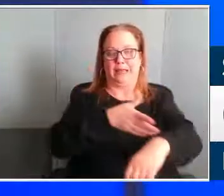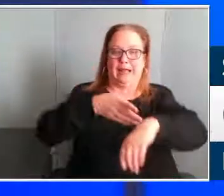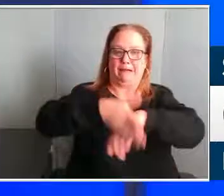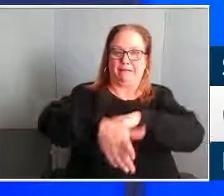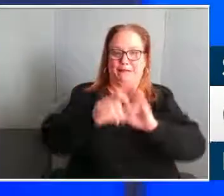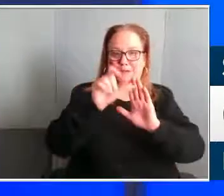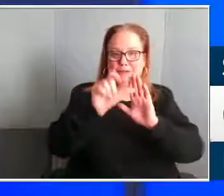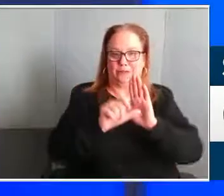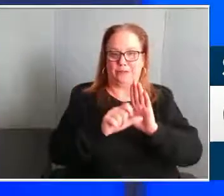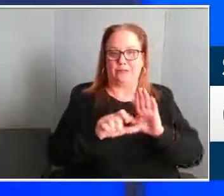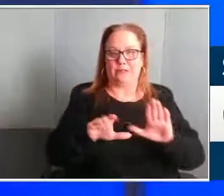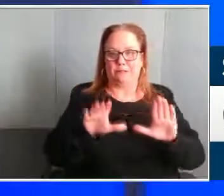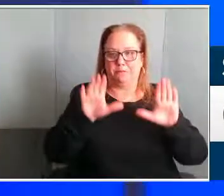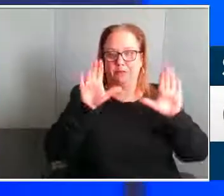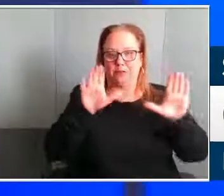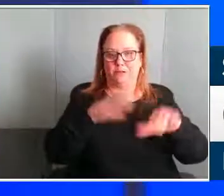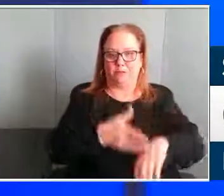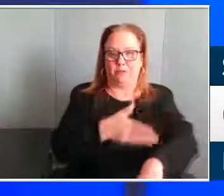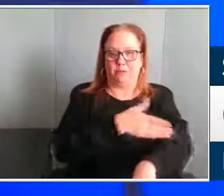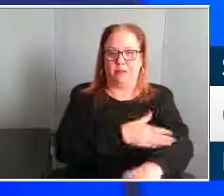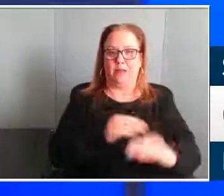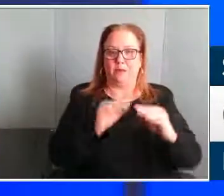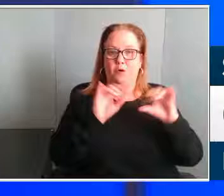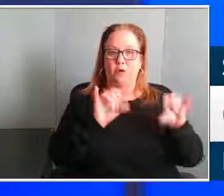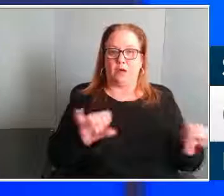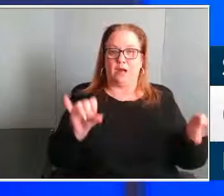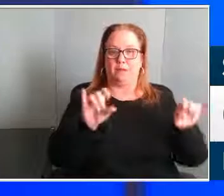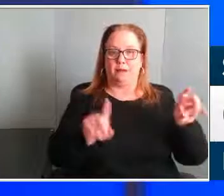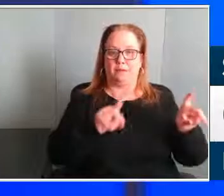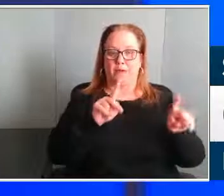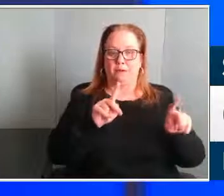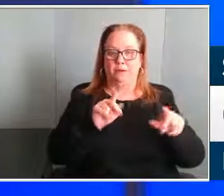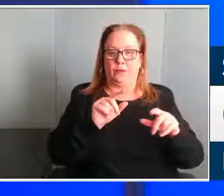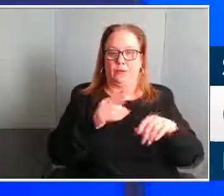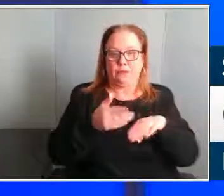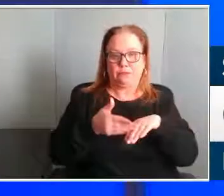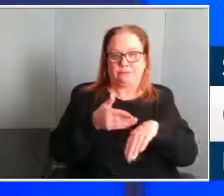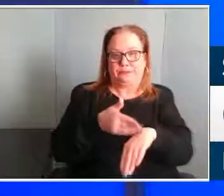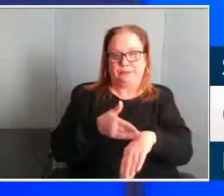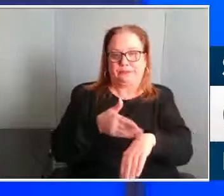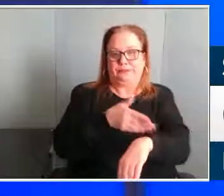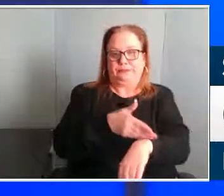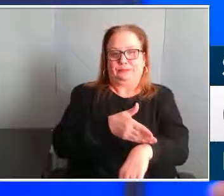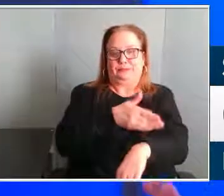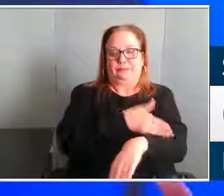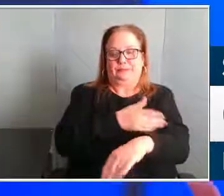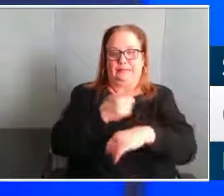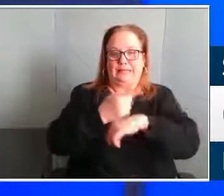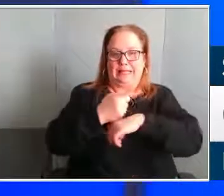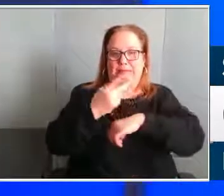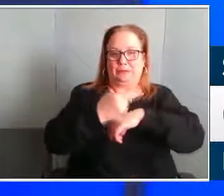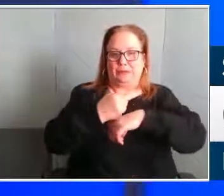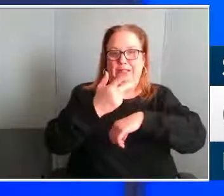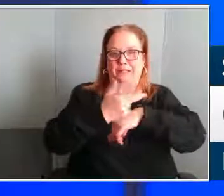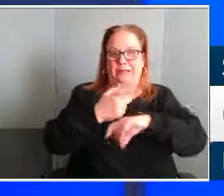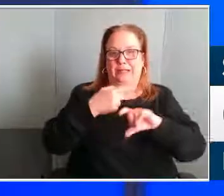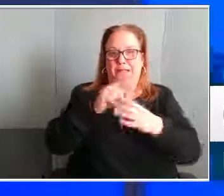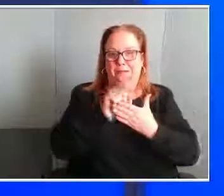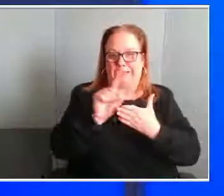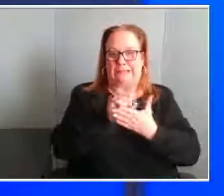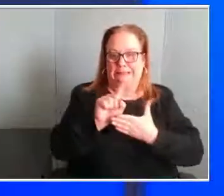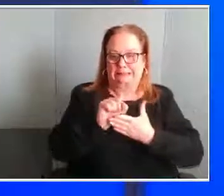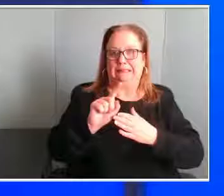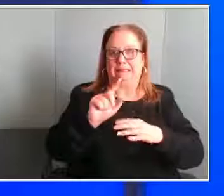lot of potential for improvement. Kind of the more common thing is that people gradually improve, you know, in the days, weeks, and months to come with therapy